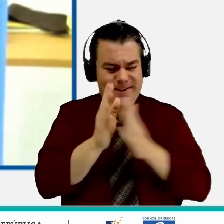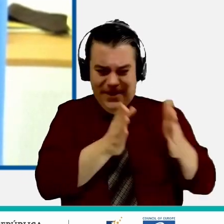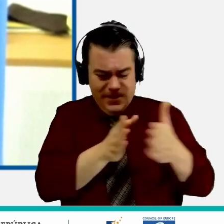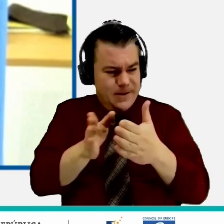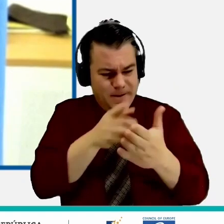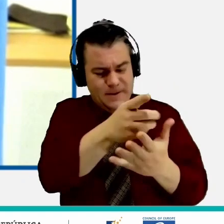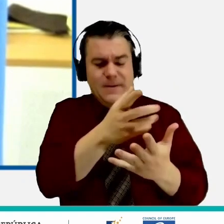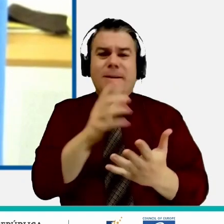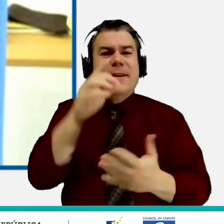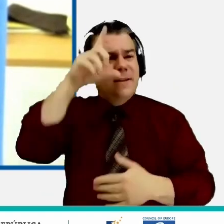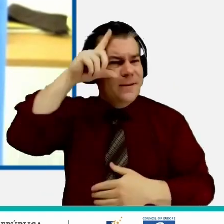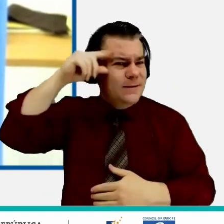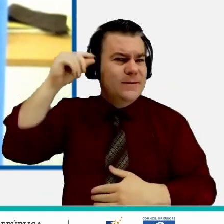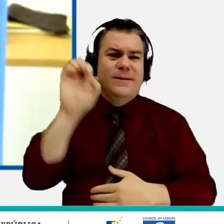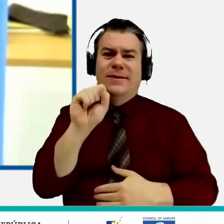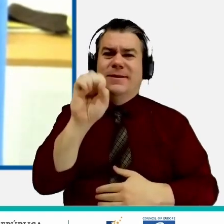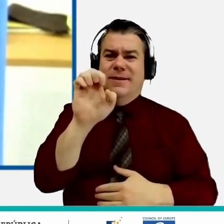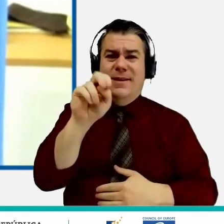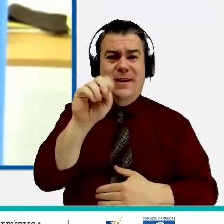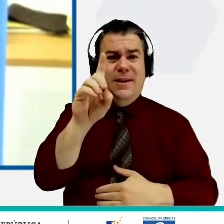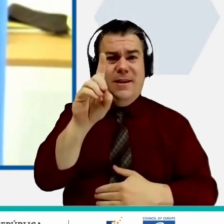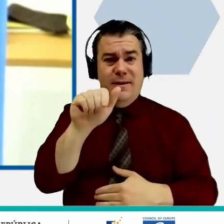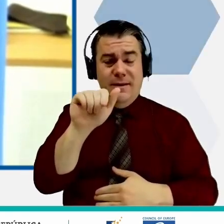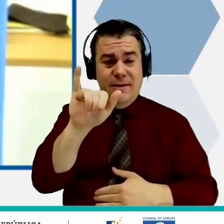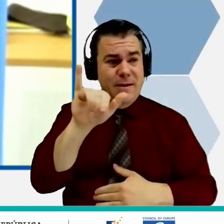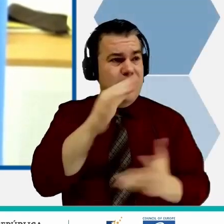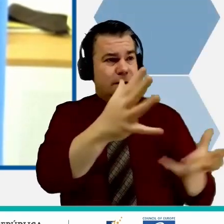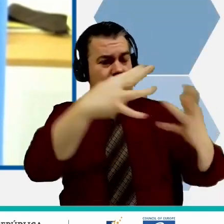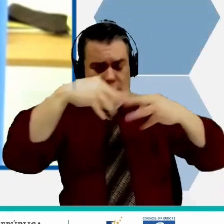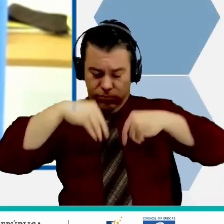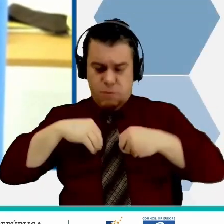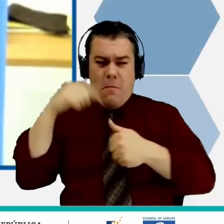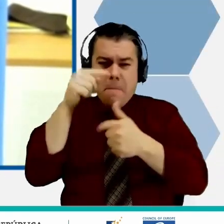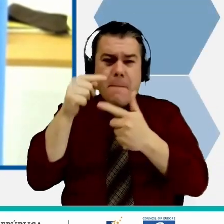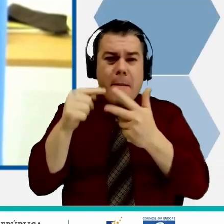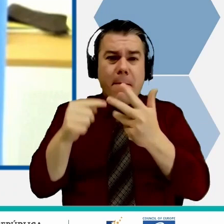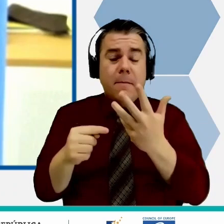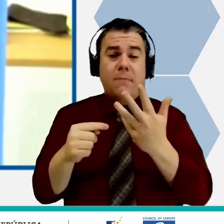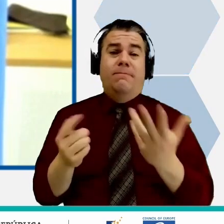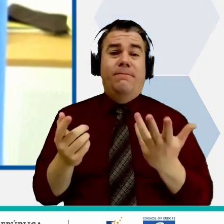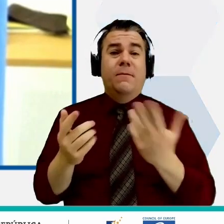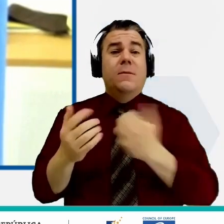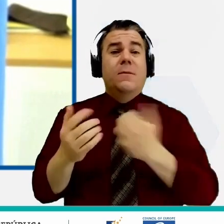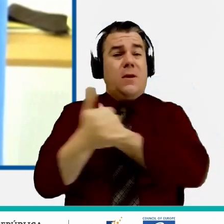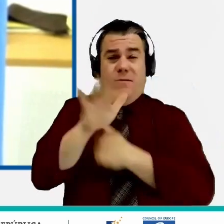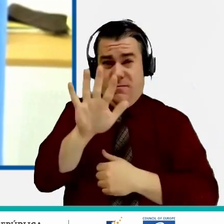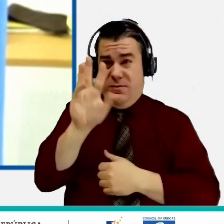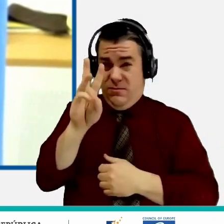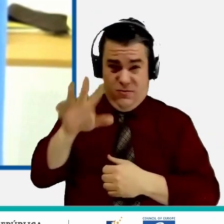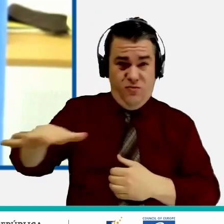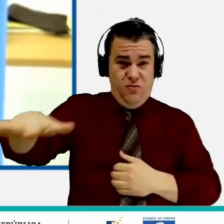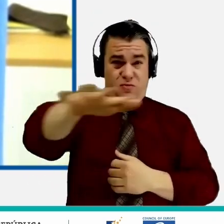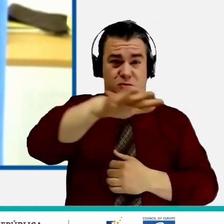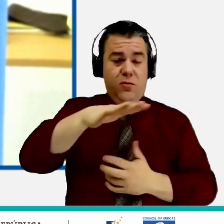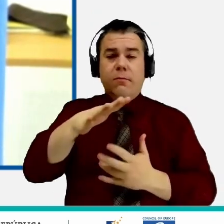framework. For us in the UNEC, we cover 56 countries of the region. That includes both developing countries